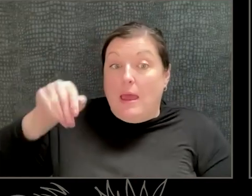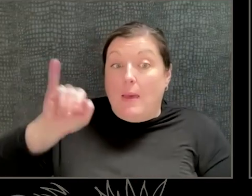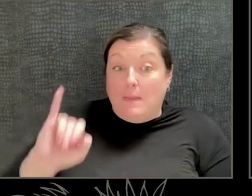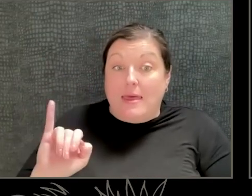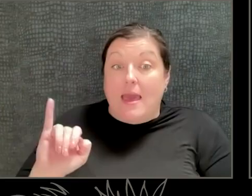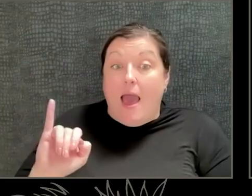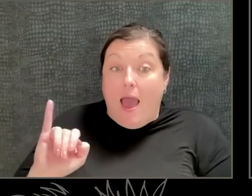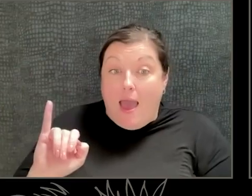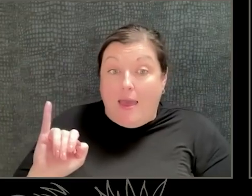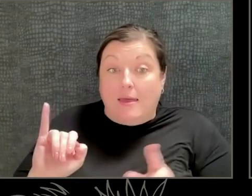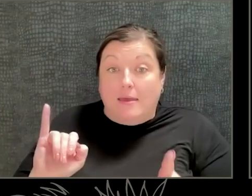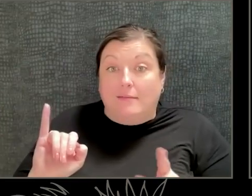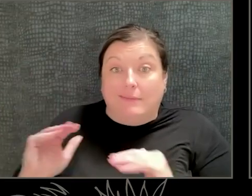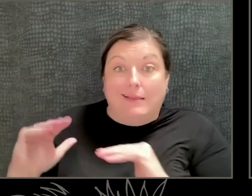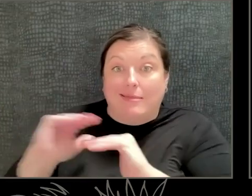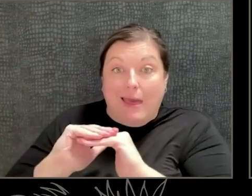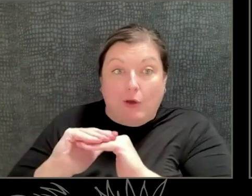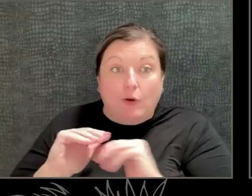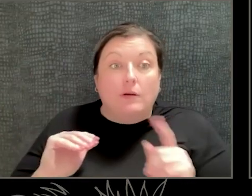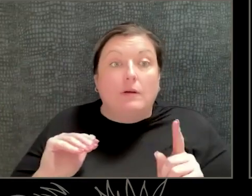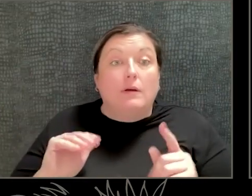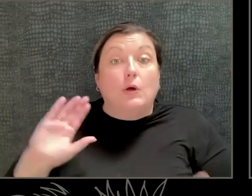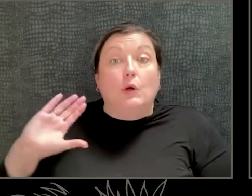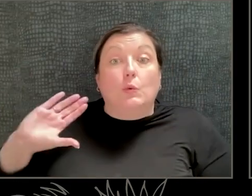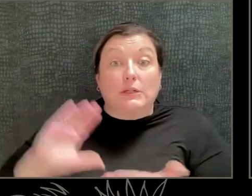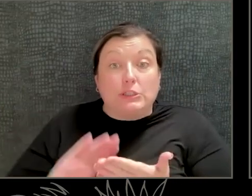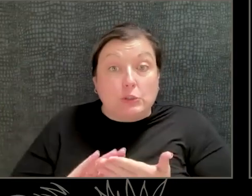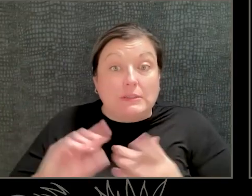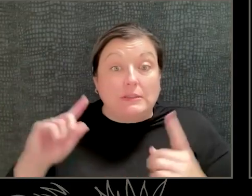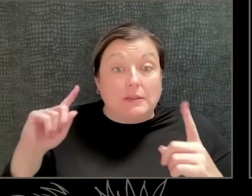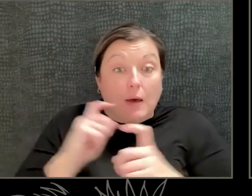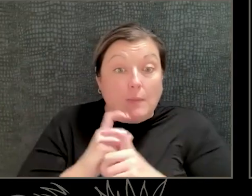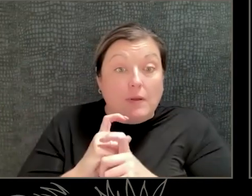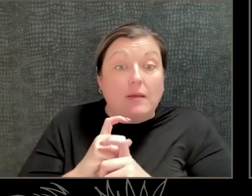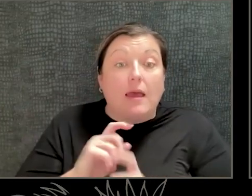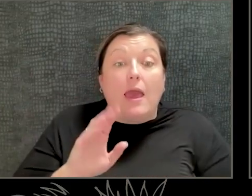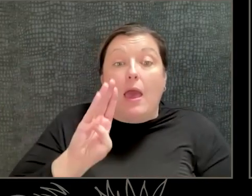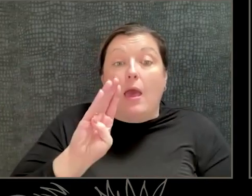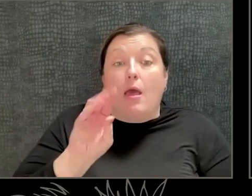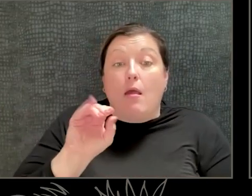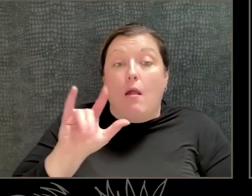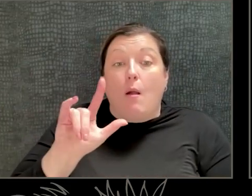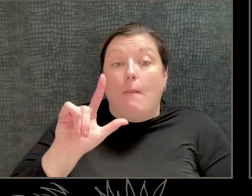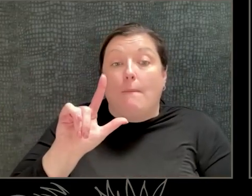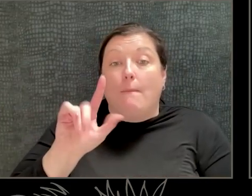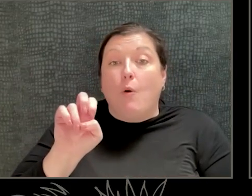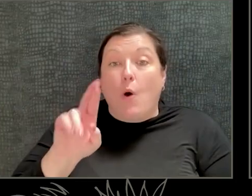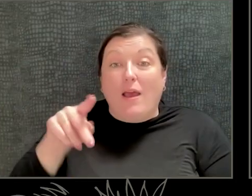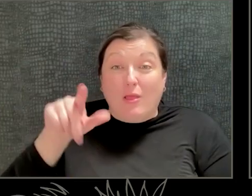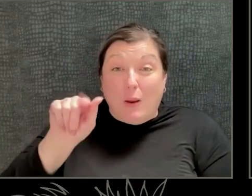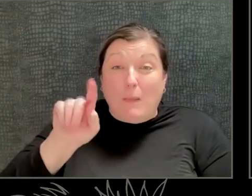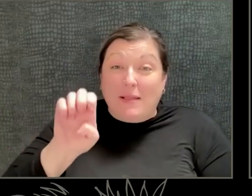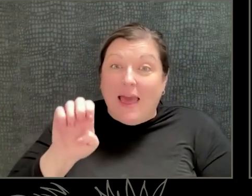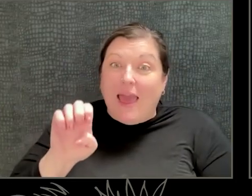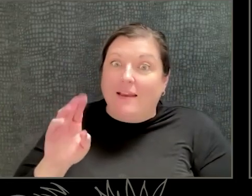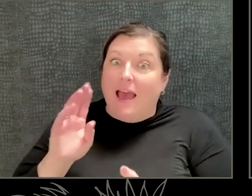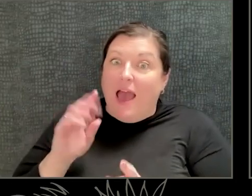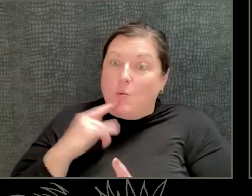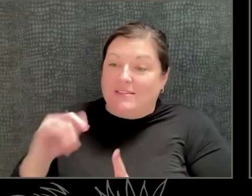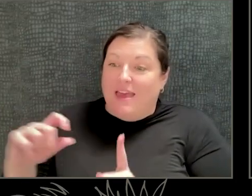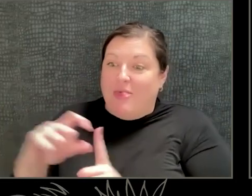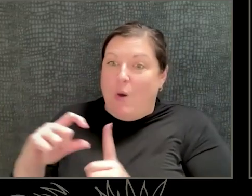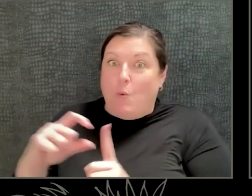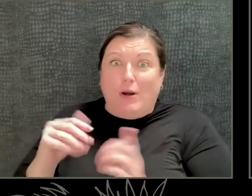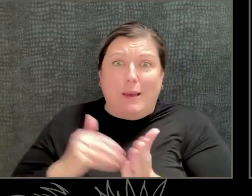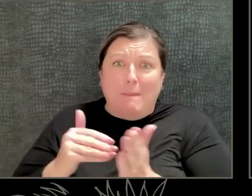it reduces the complexity as well as boilerplate code, which you'll probably hear me say boilerplate a million times in this talk. I am